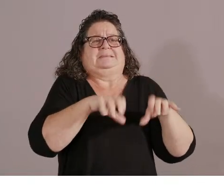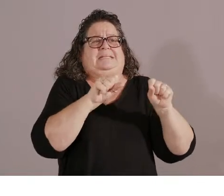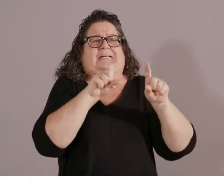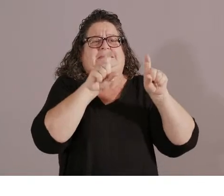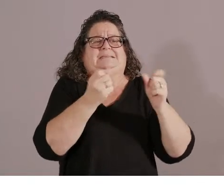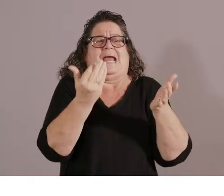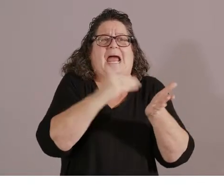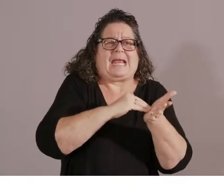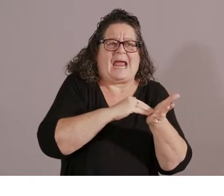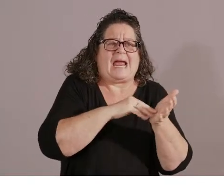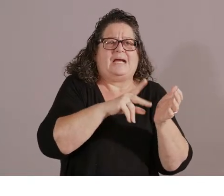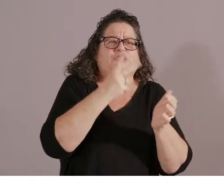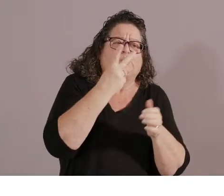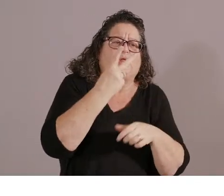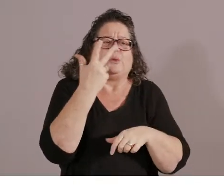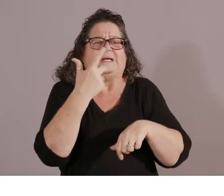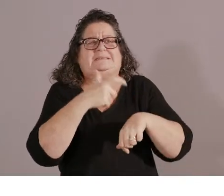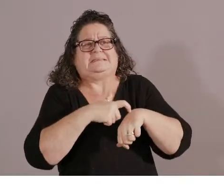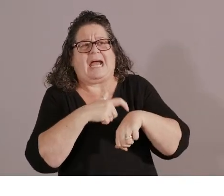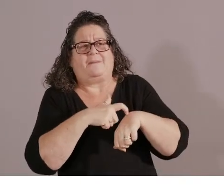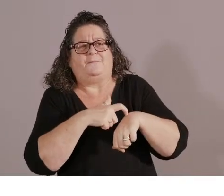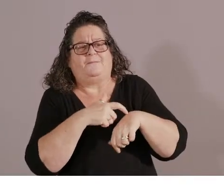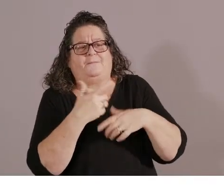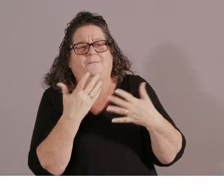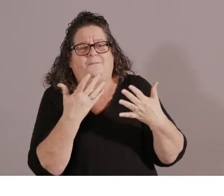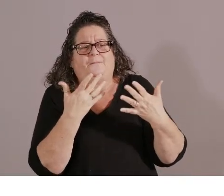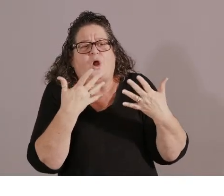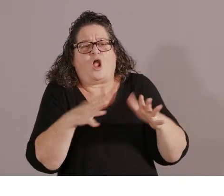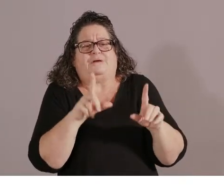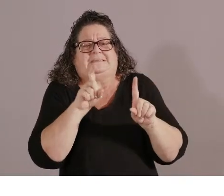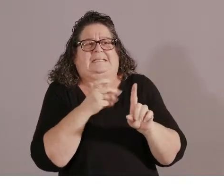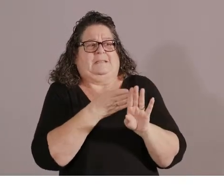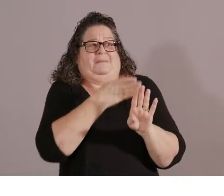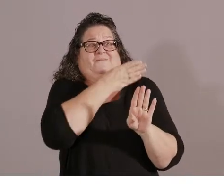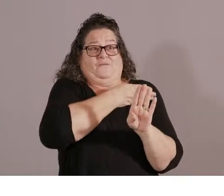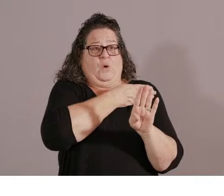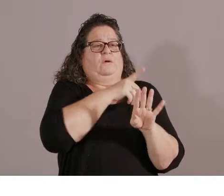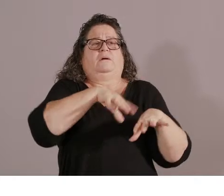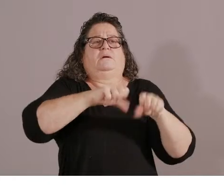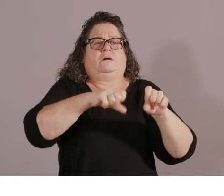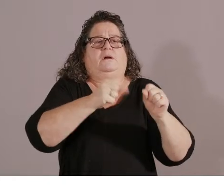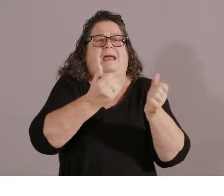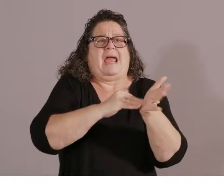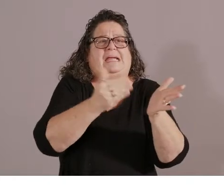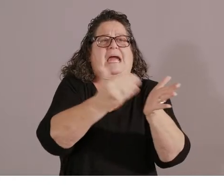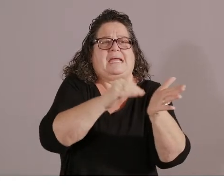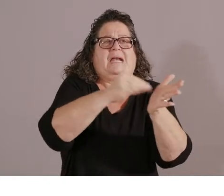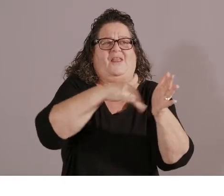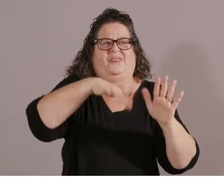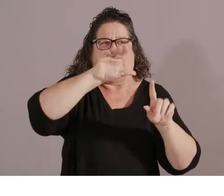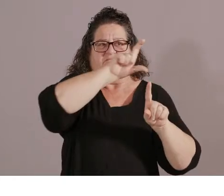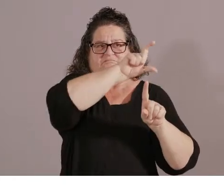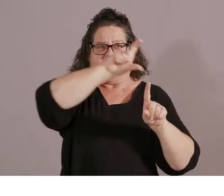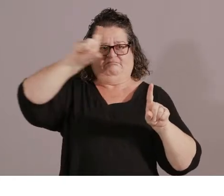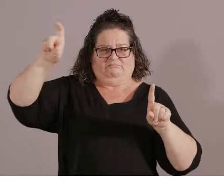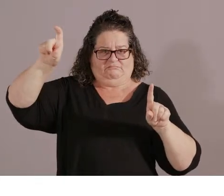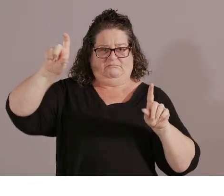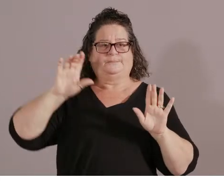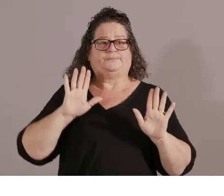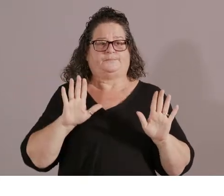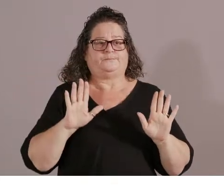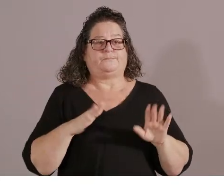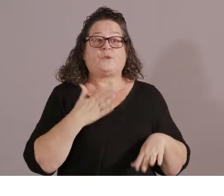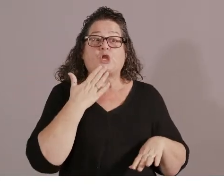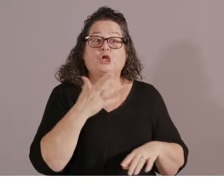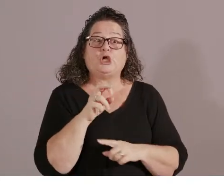had or have had tests in the past. You can see the good news on this chart is for the last 3 weeks, we have